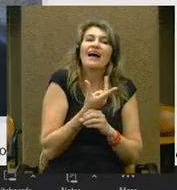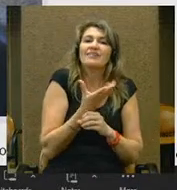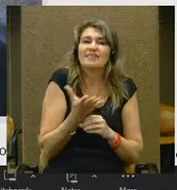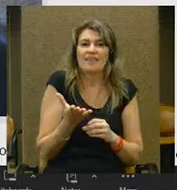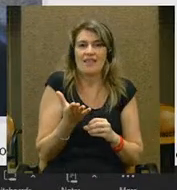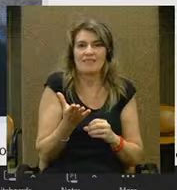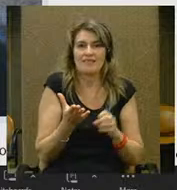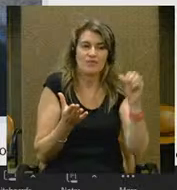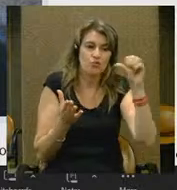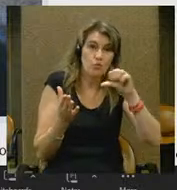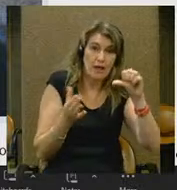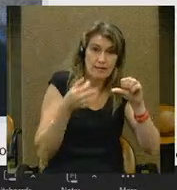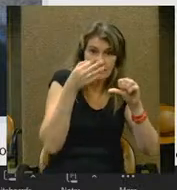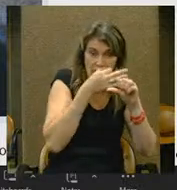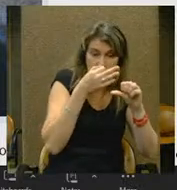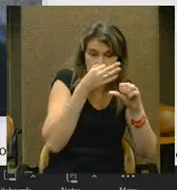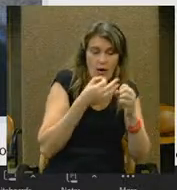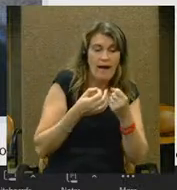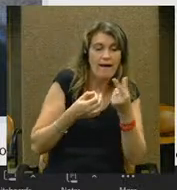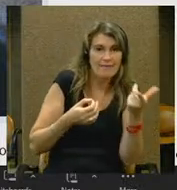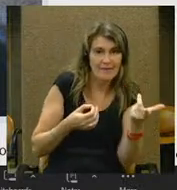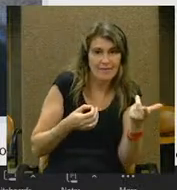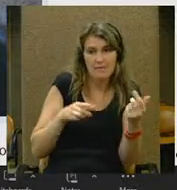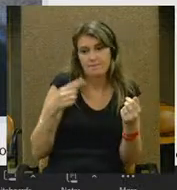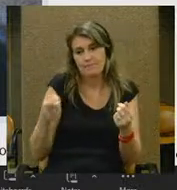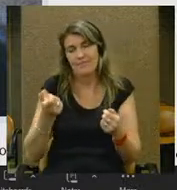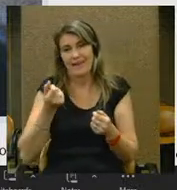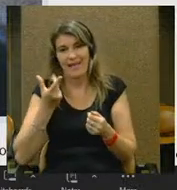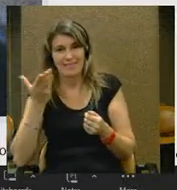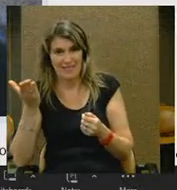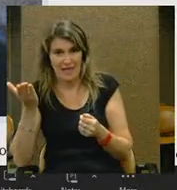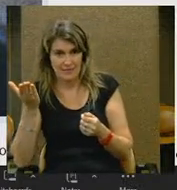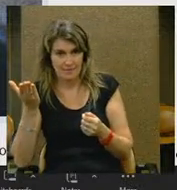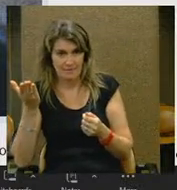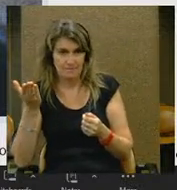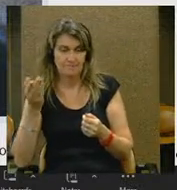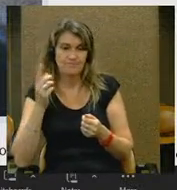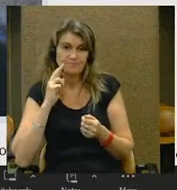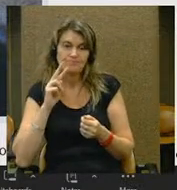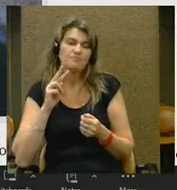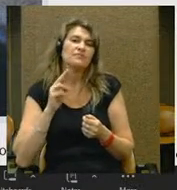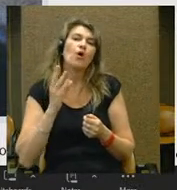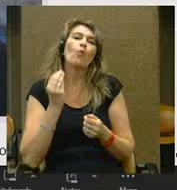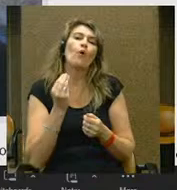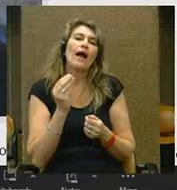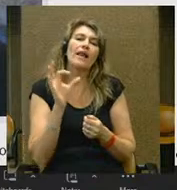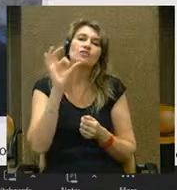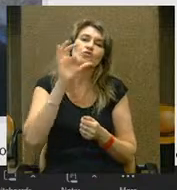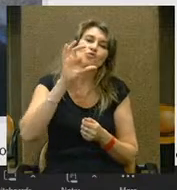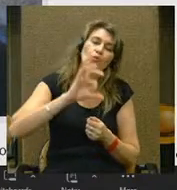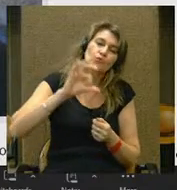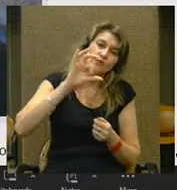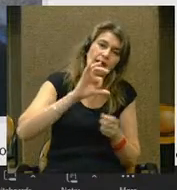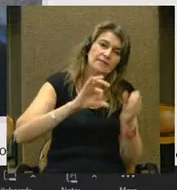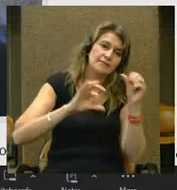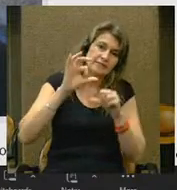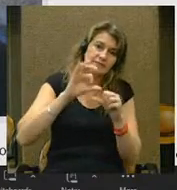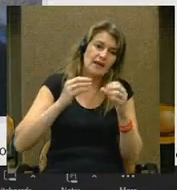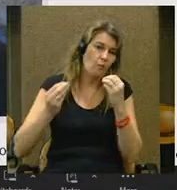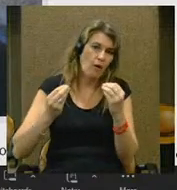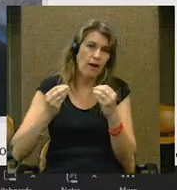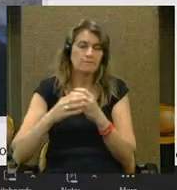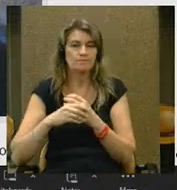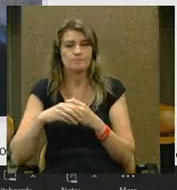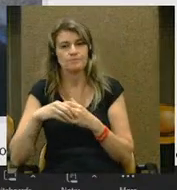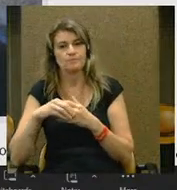early warning system. So you can begin to detect what substances might be coming in. So then you can, if you see that some